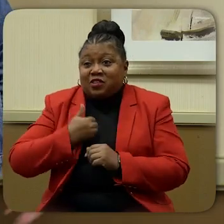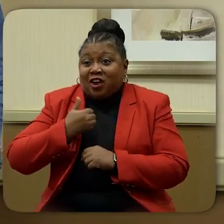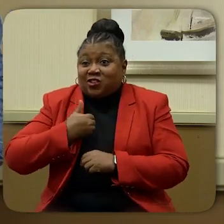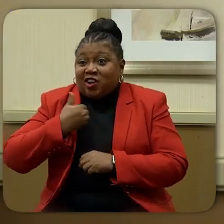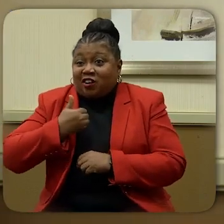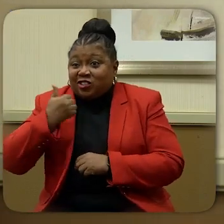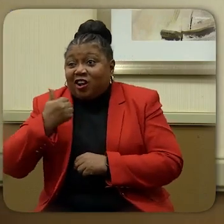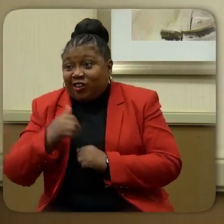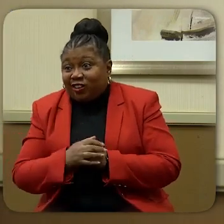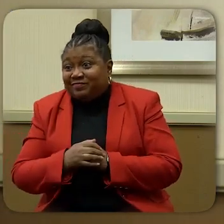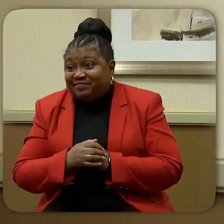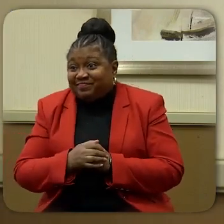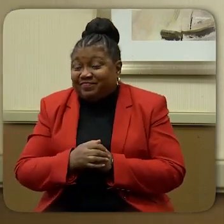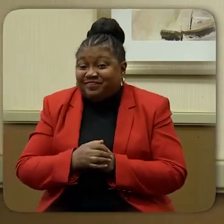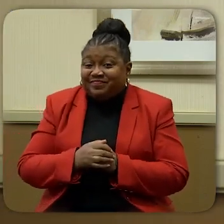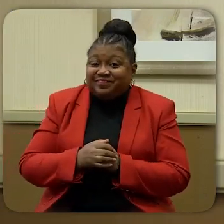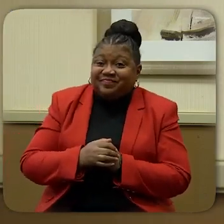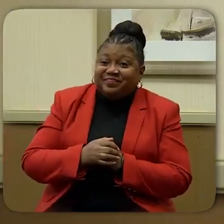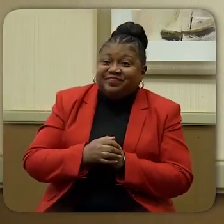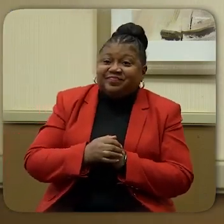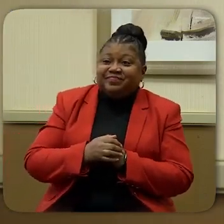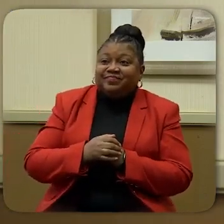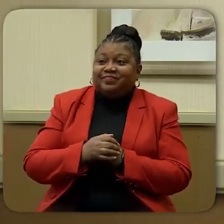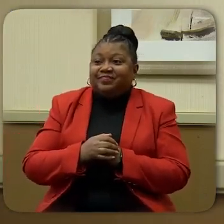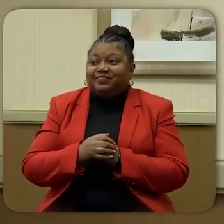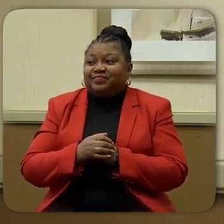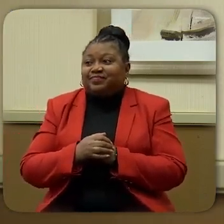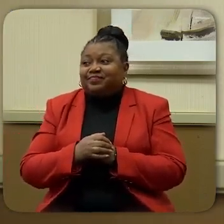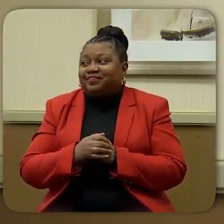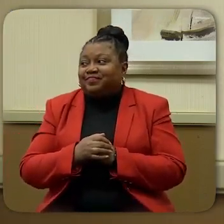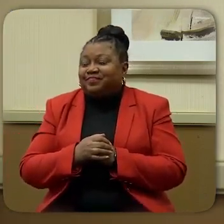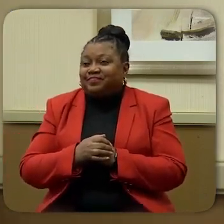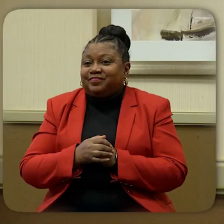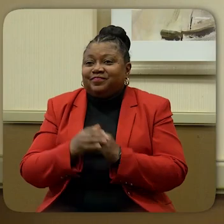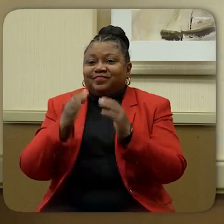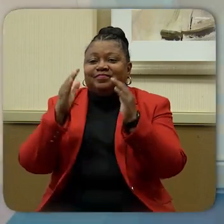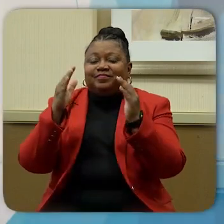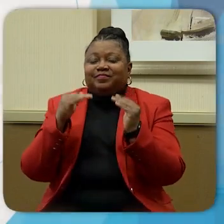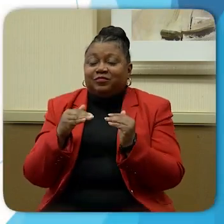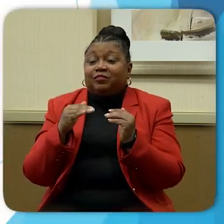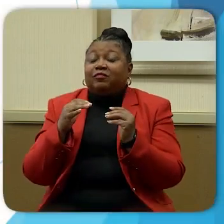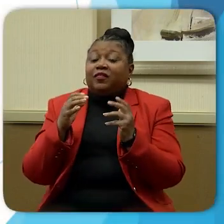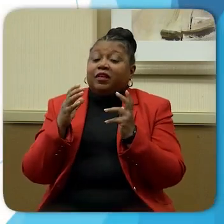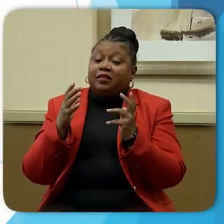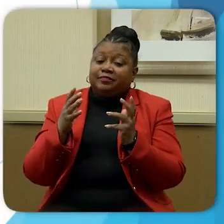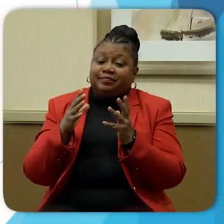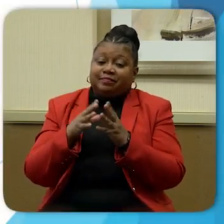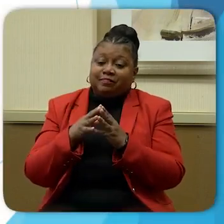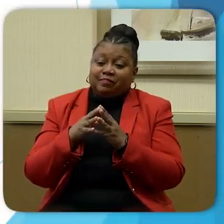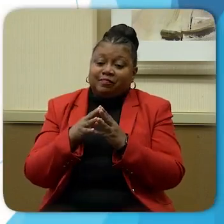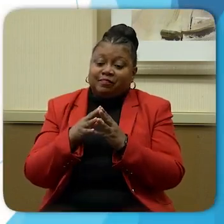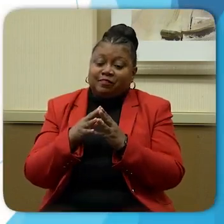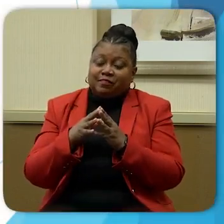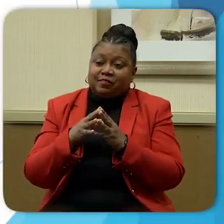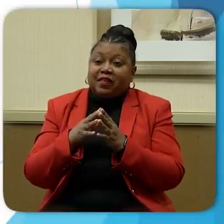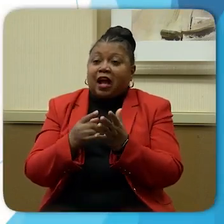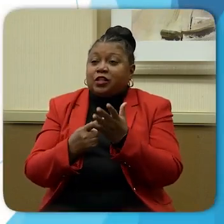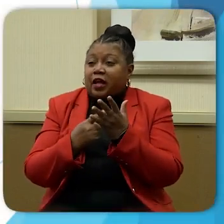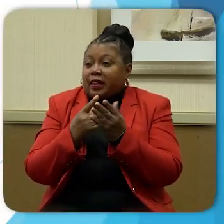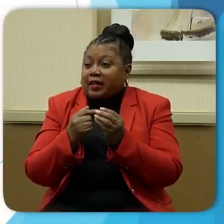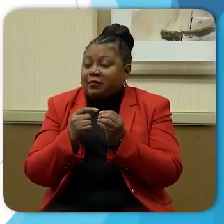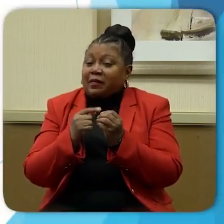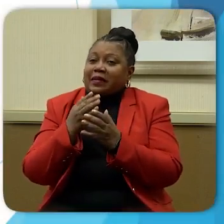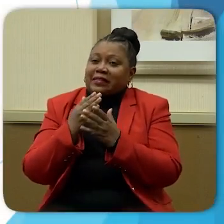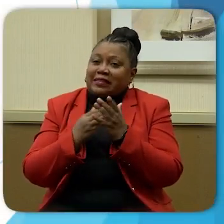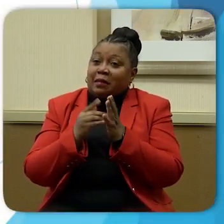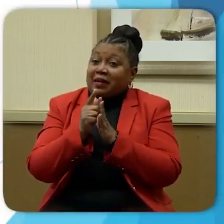younger. Okay. All right. So I'll talk a little bit about